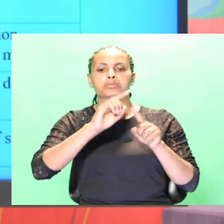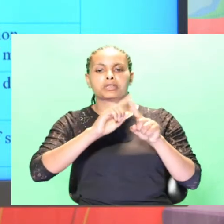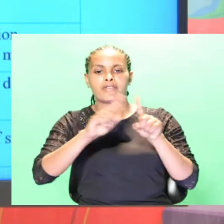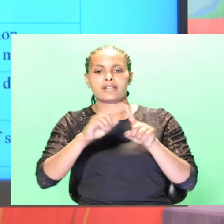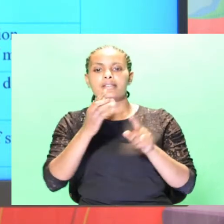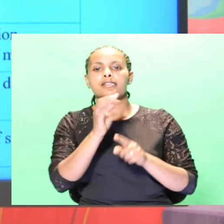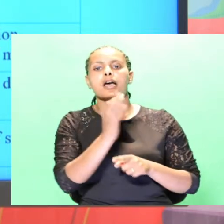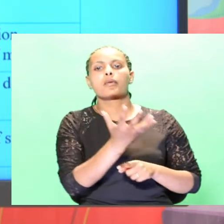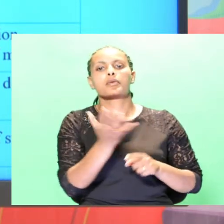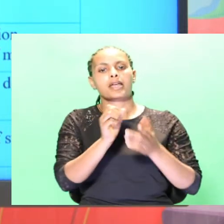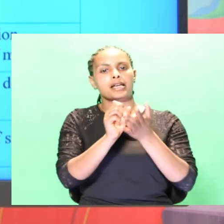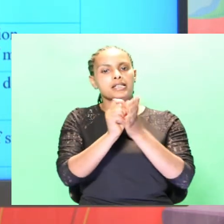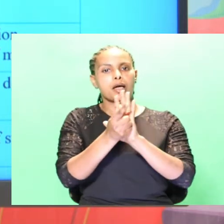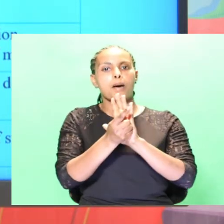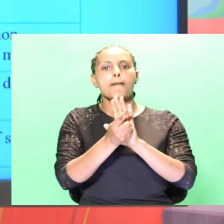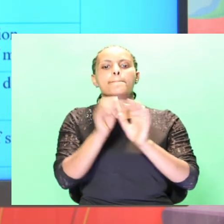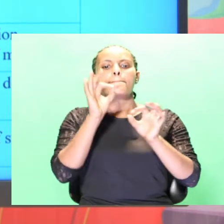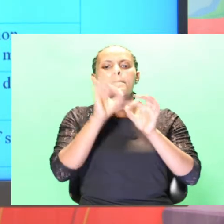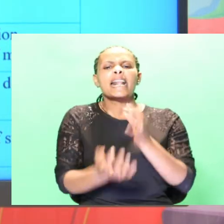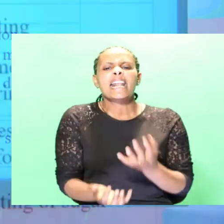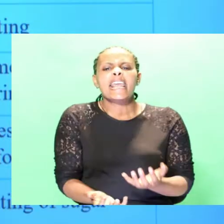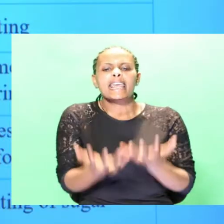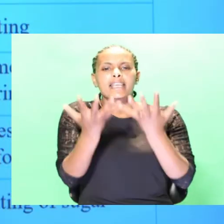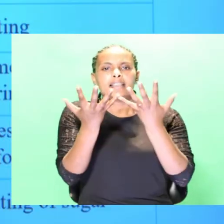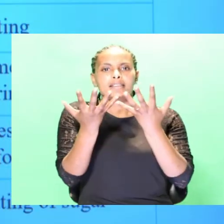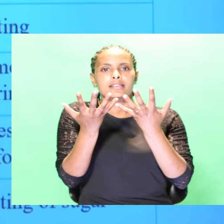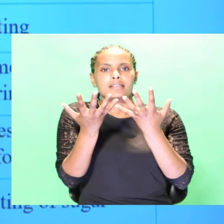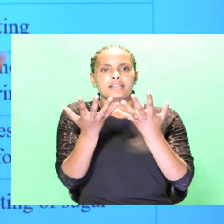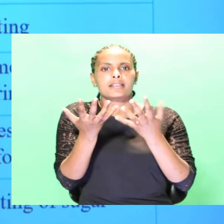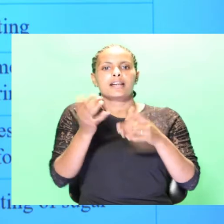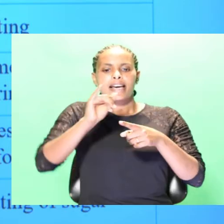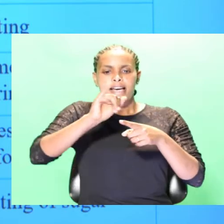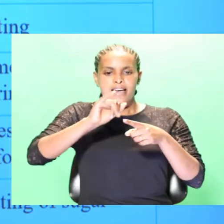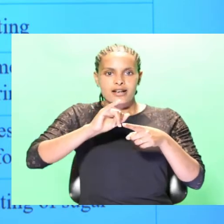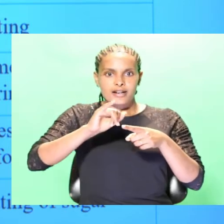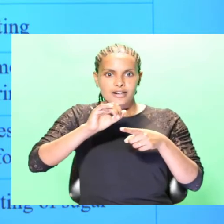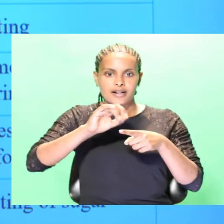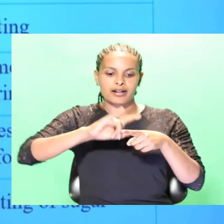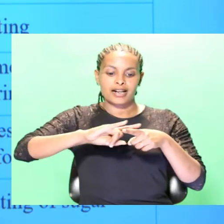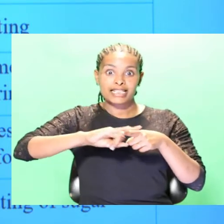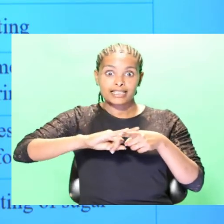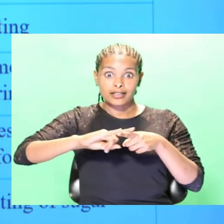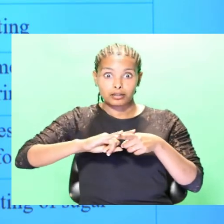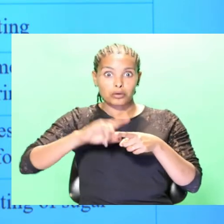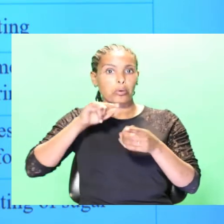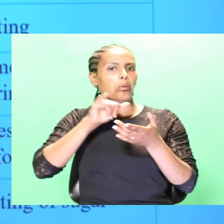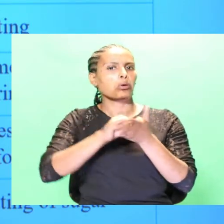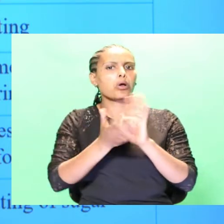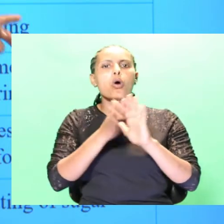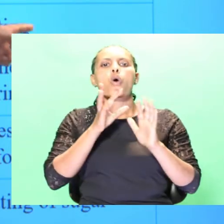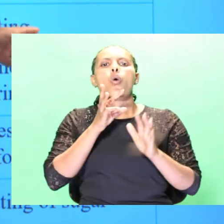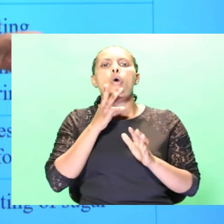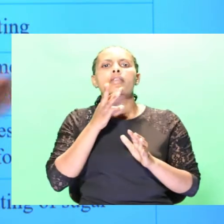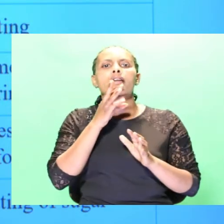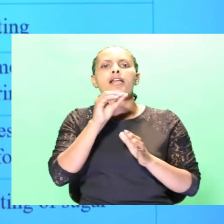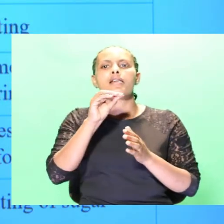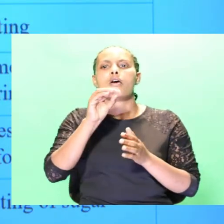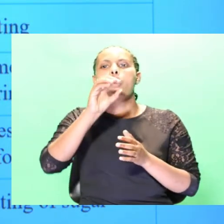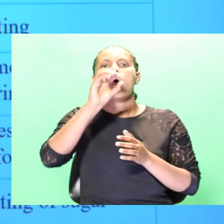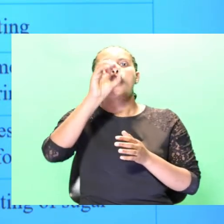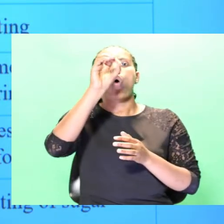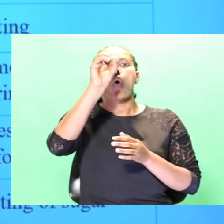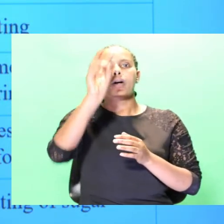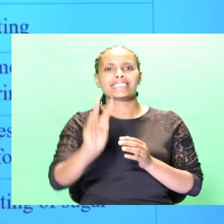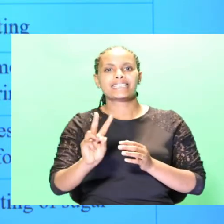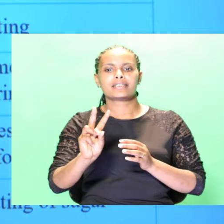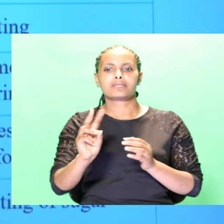substance, example burning, rusting. We know that water and oxygen